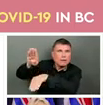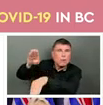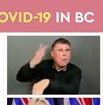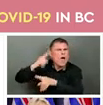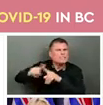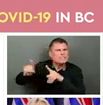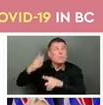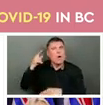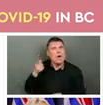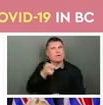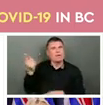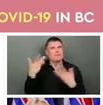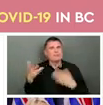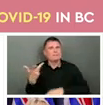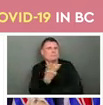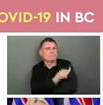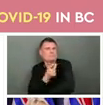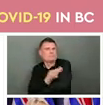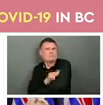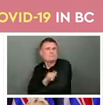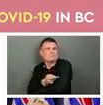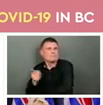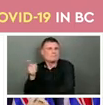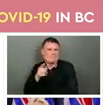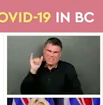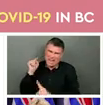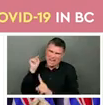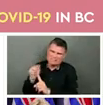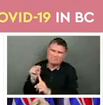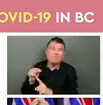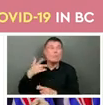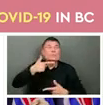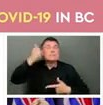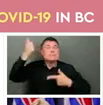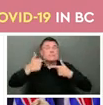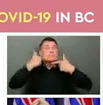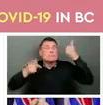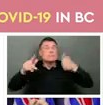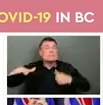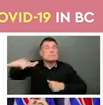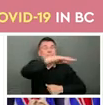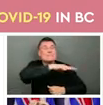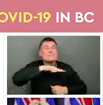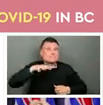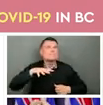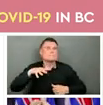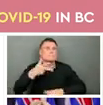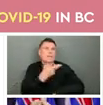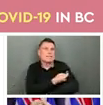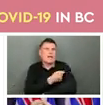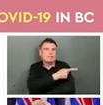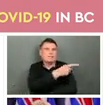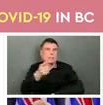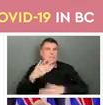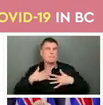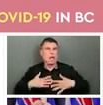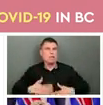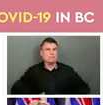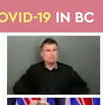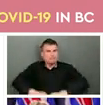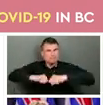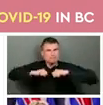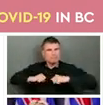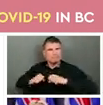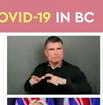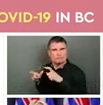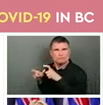care and our seniors and elders, who we prioritize for protection with vaccines. And this is something that we look